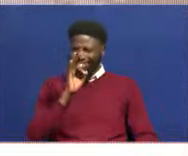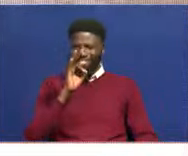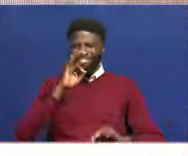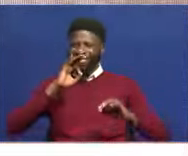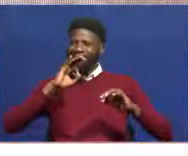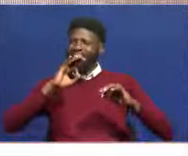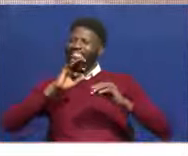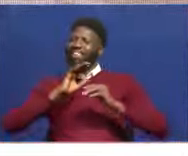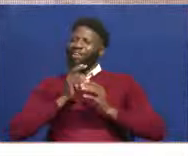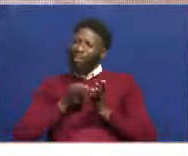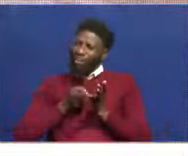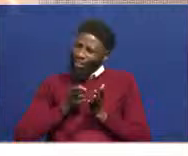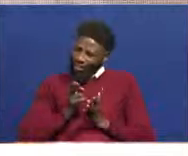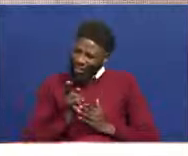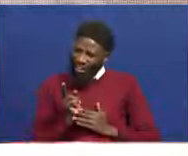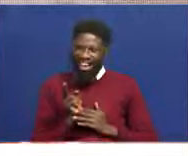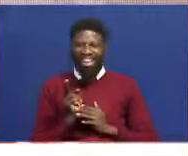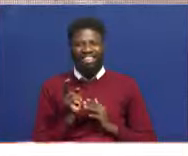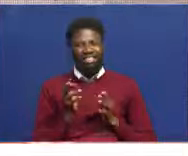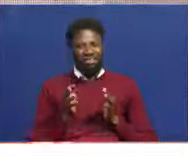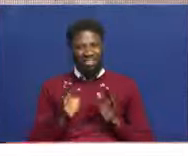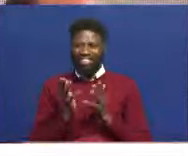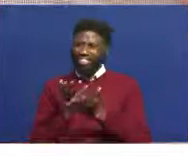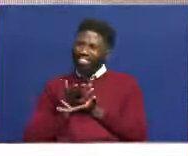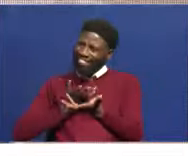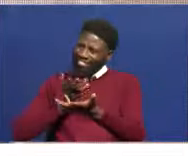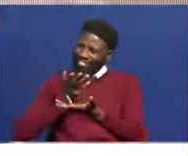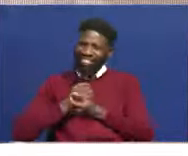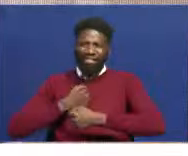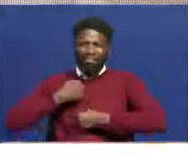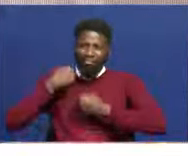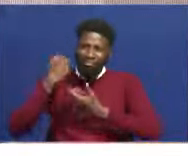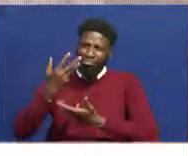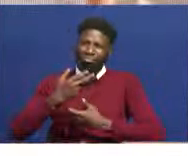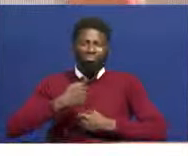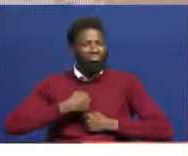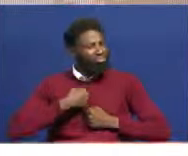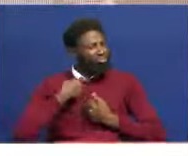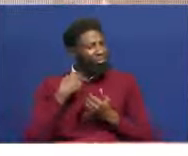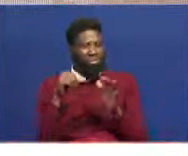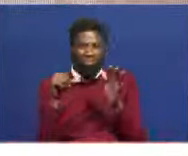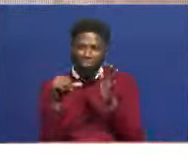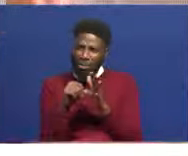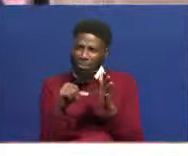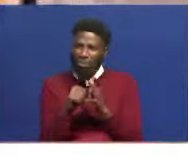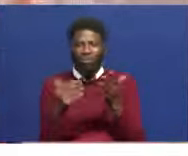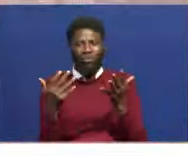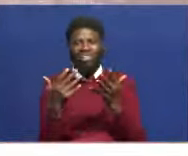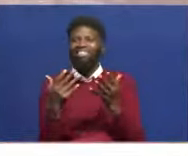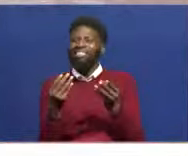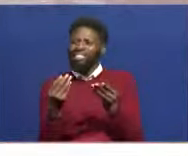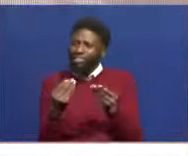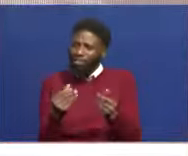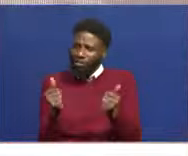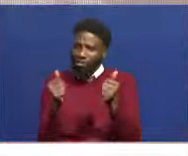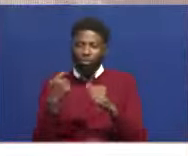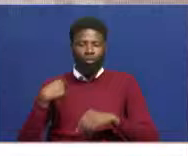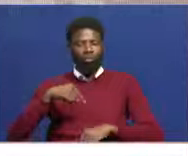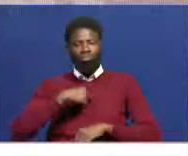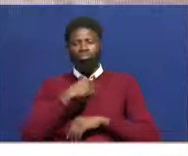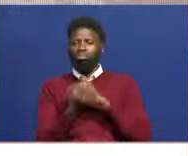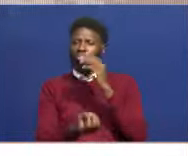search, so that we can really address the root causes and come out with a new social